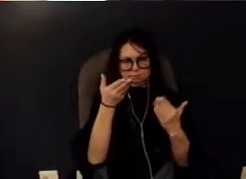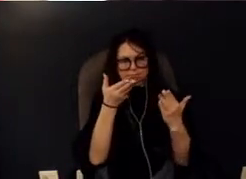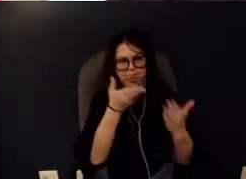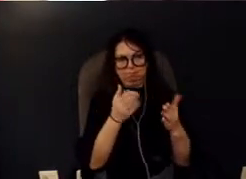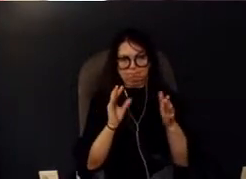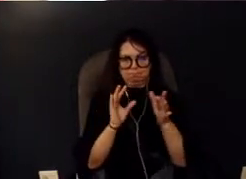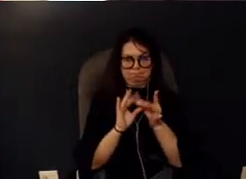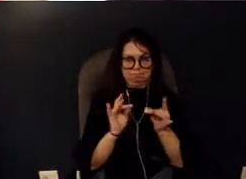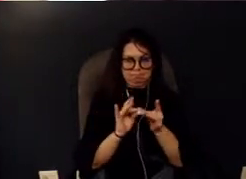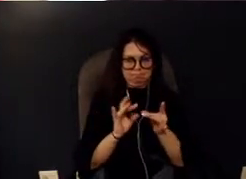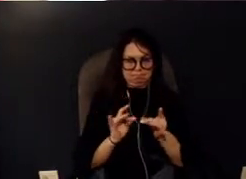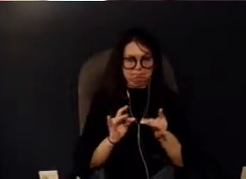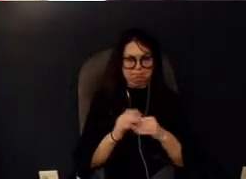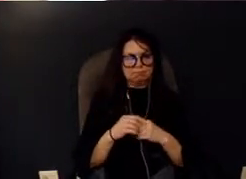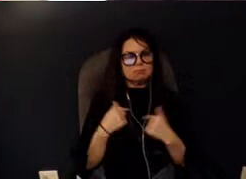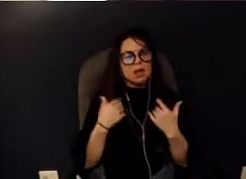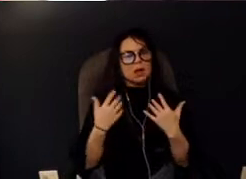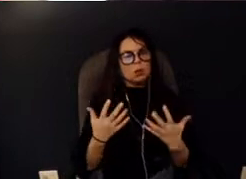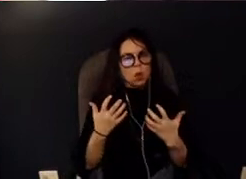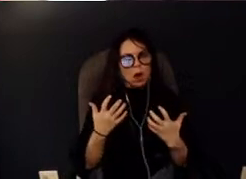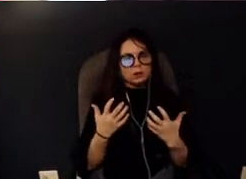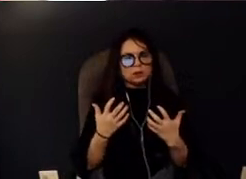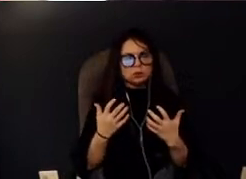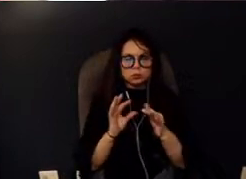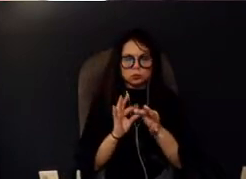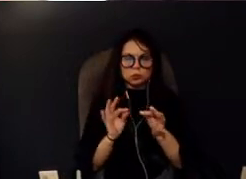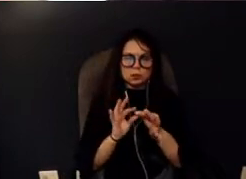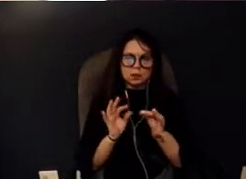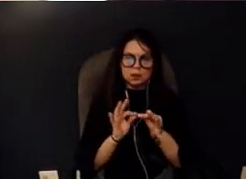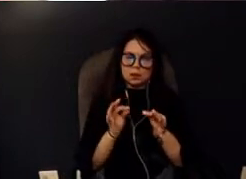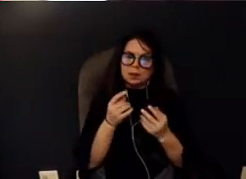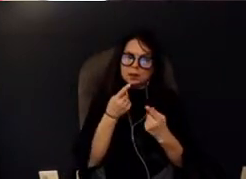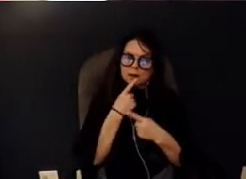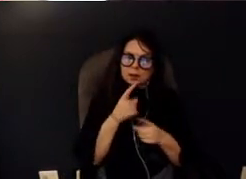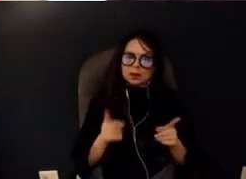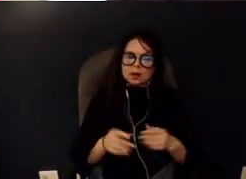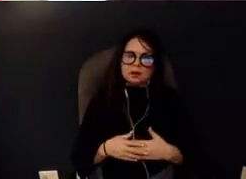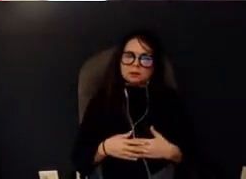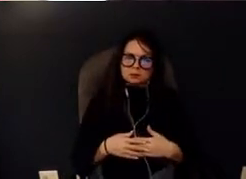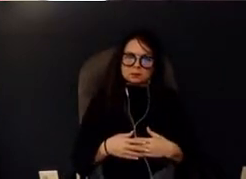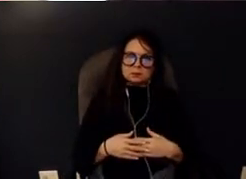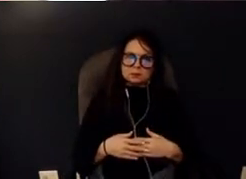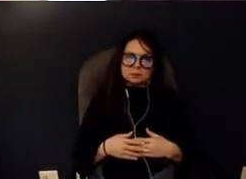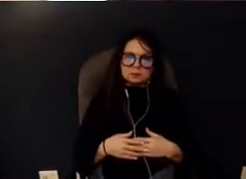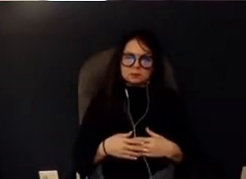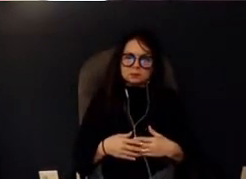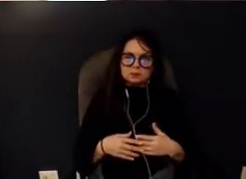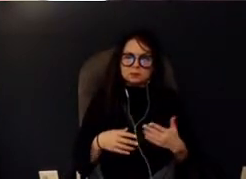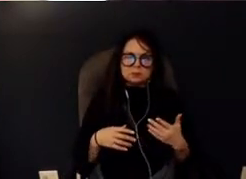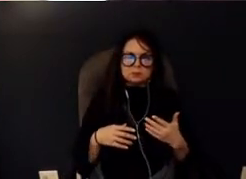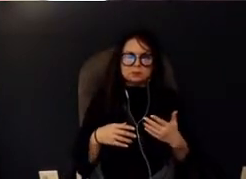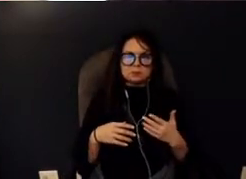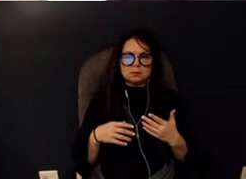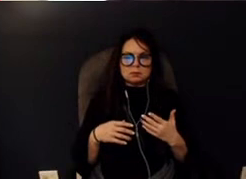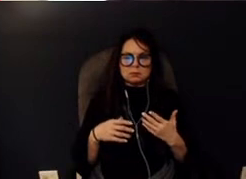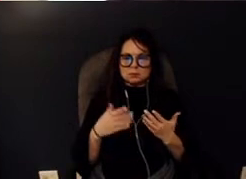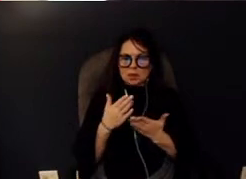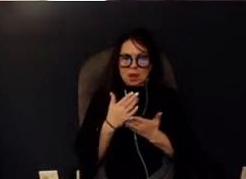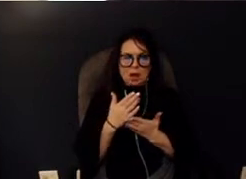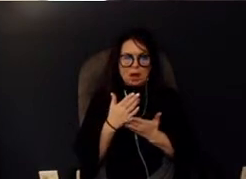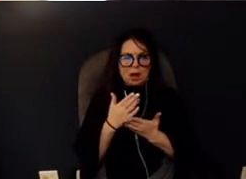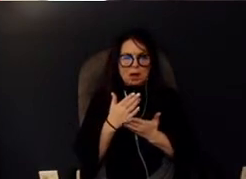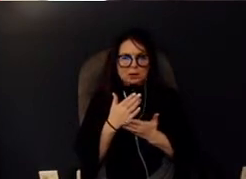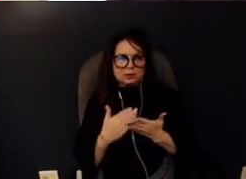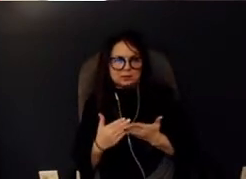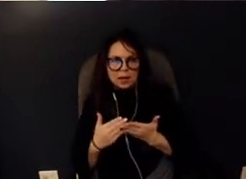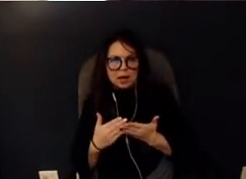say that there are part of our community that are voiceless, and it's very